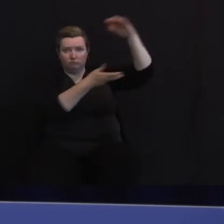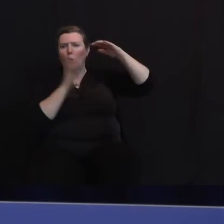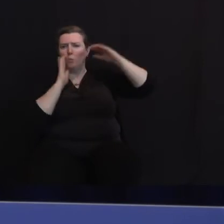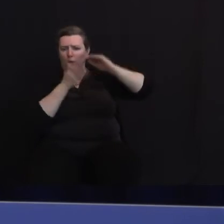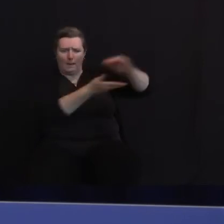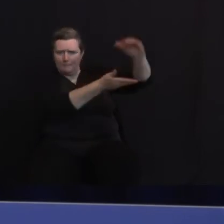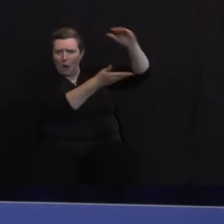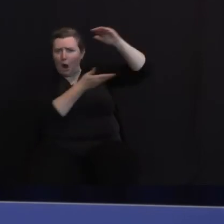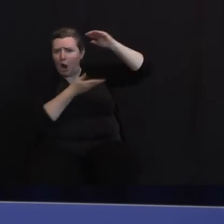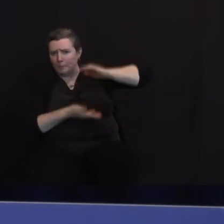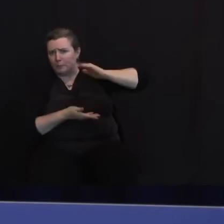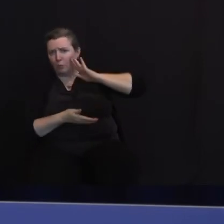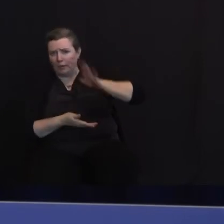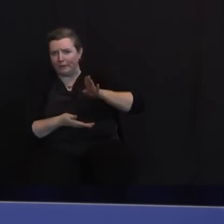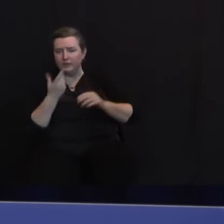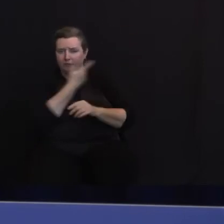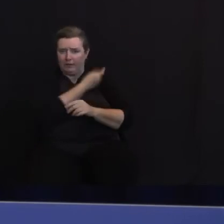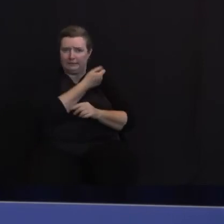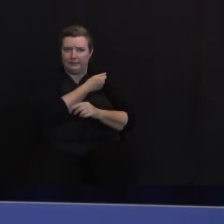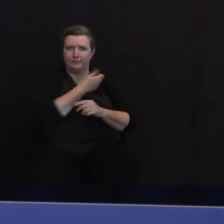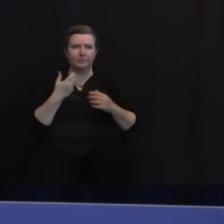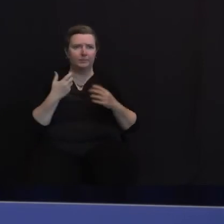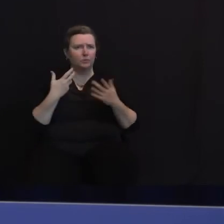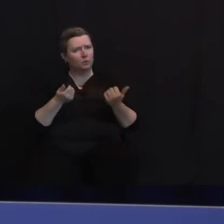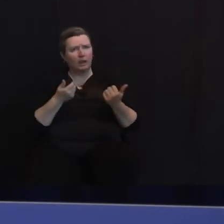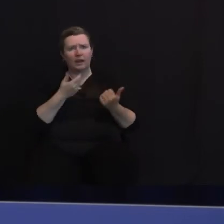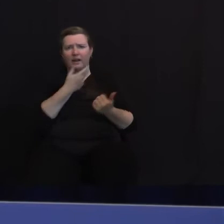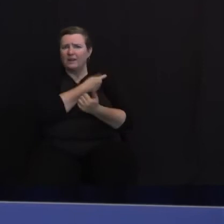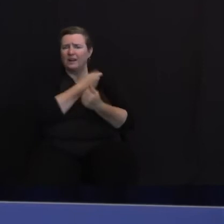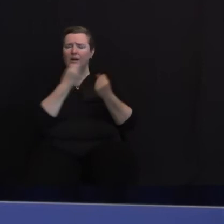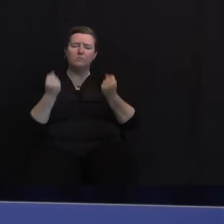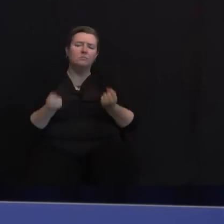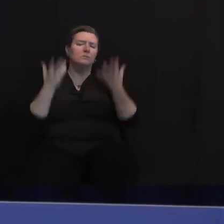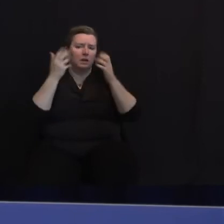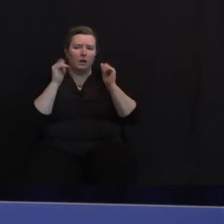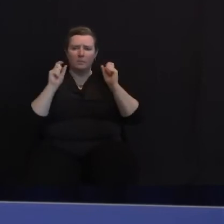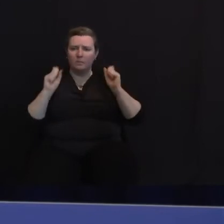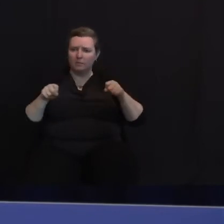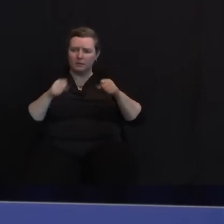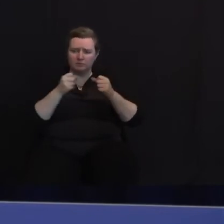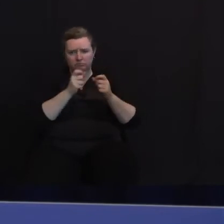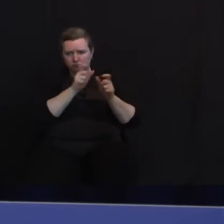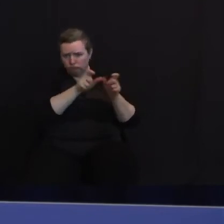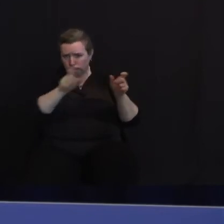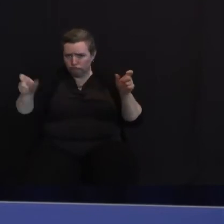continue to vaccinate as many individuals as possible, we can see by the numbers reported